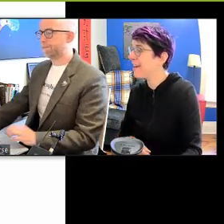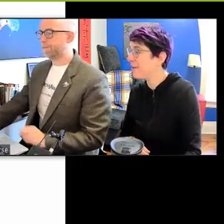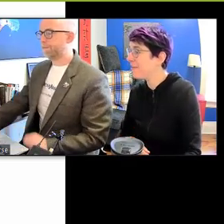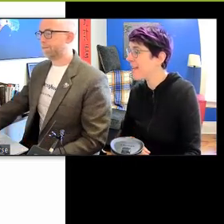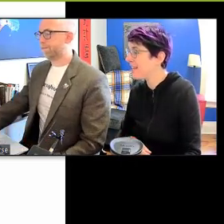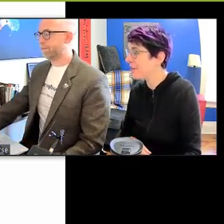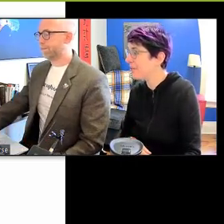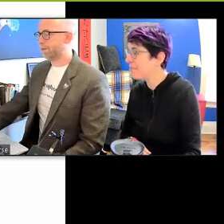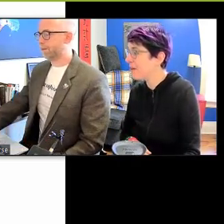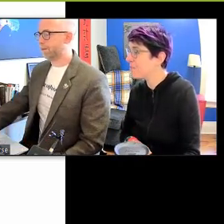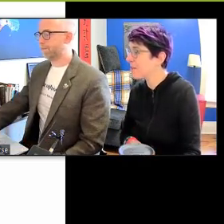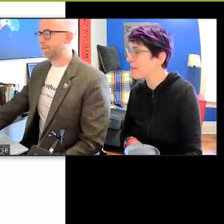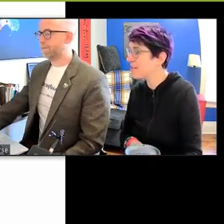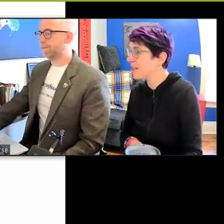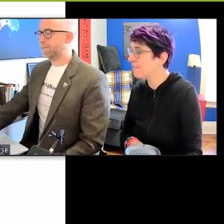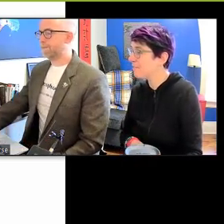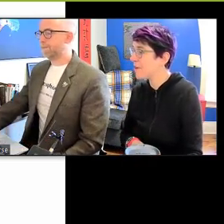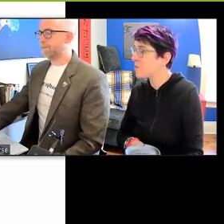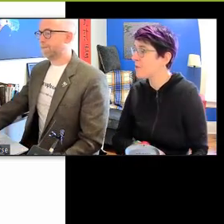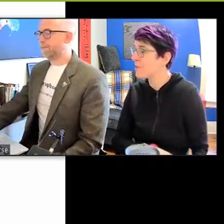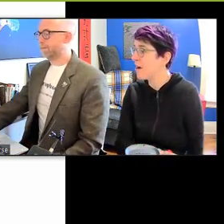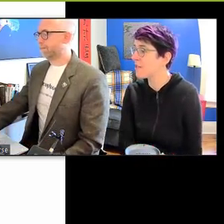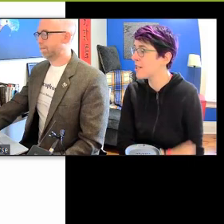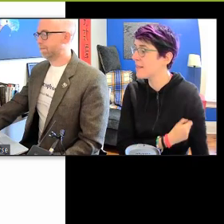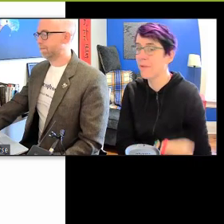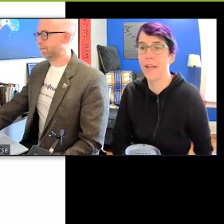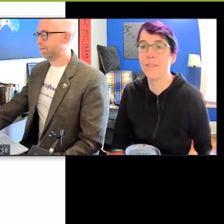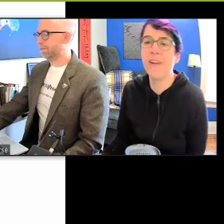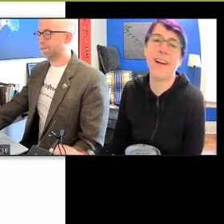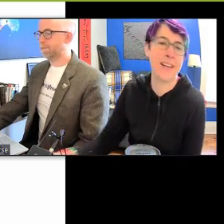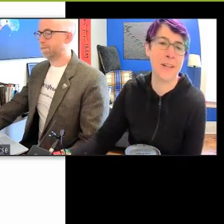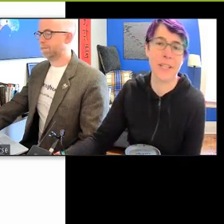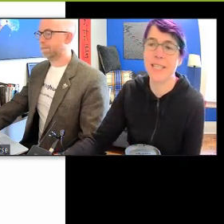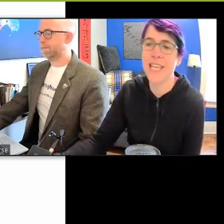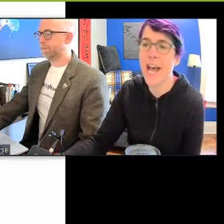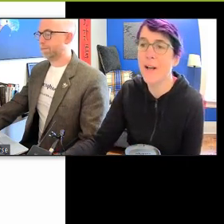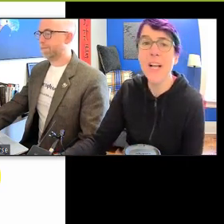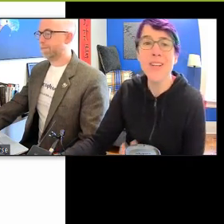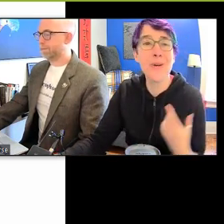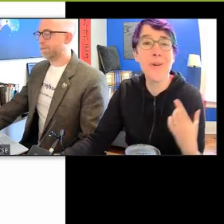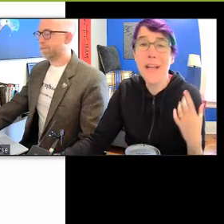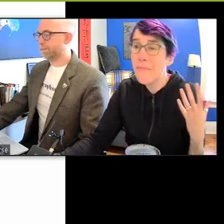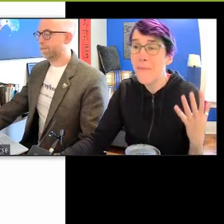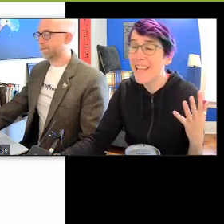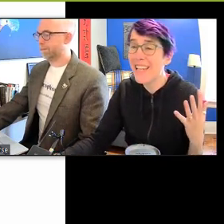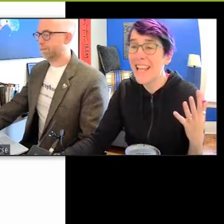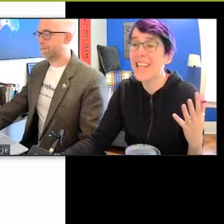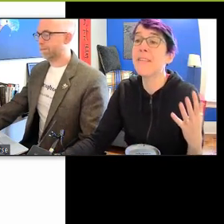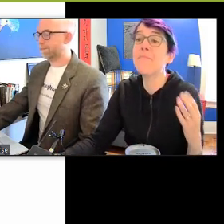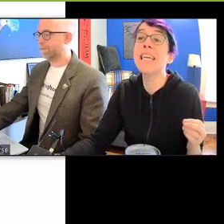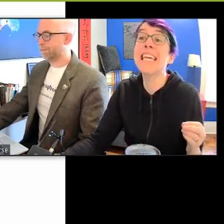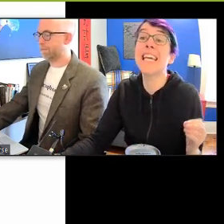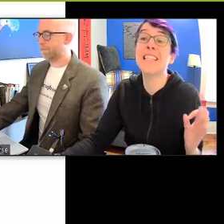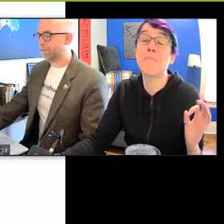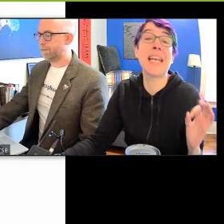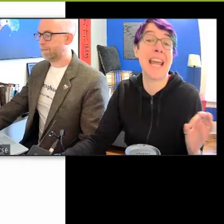There we go. Thank you. Bonds with oxygen. Transports oxygen in the blood. Very good. Yeah. So, it to